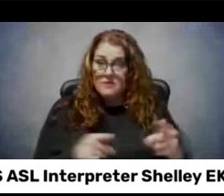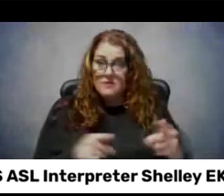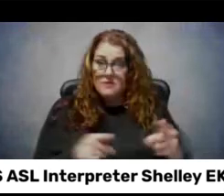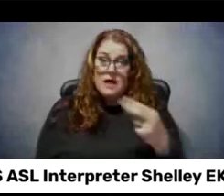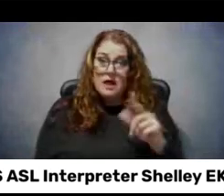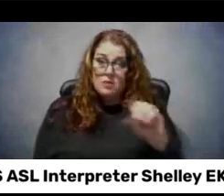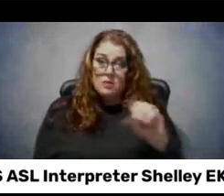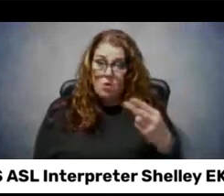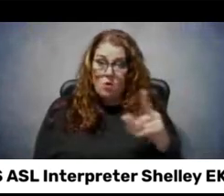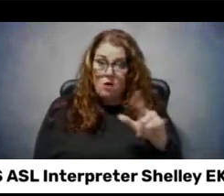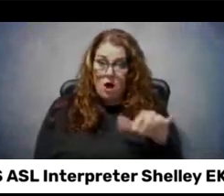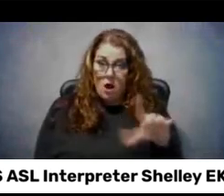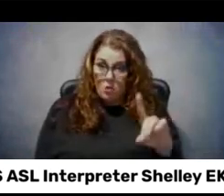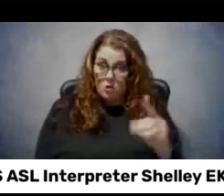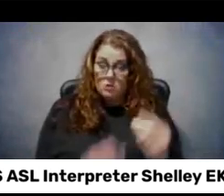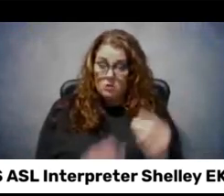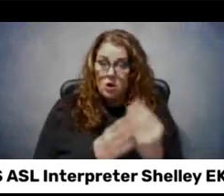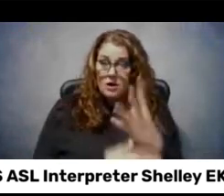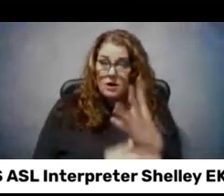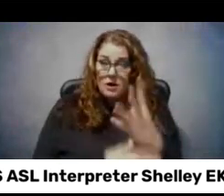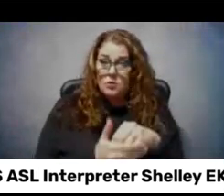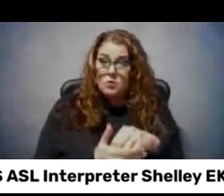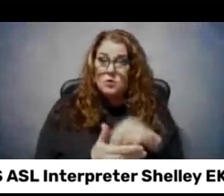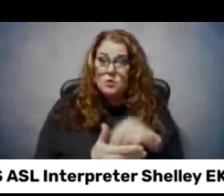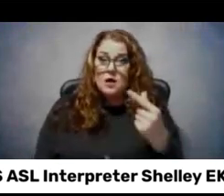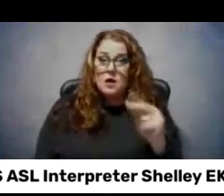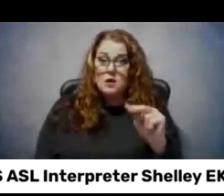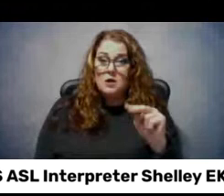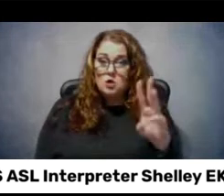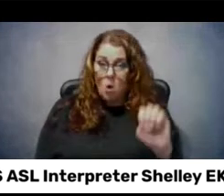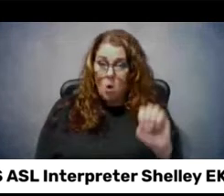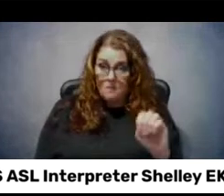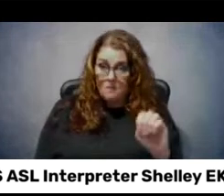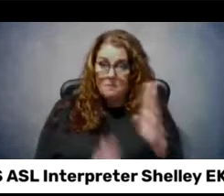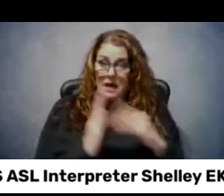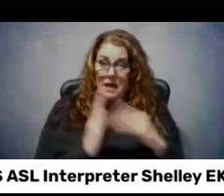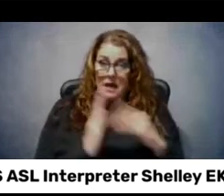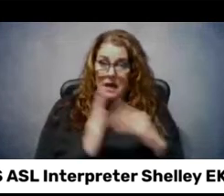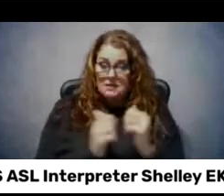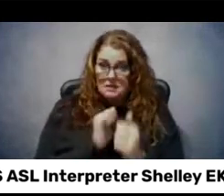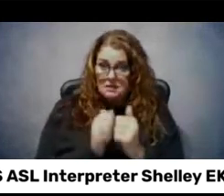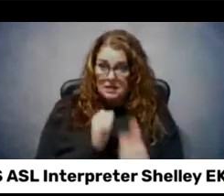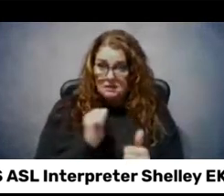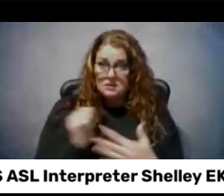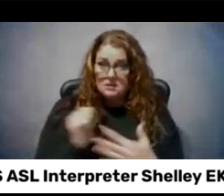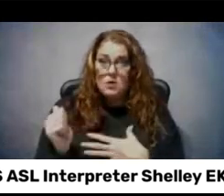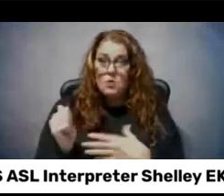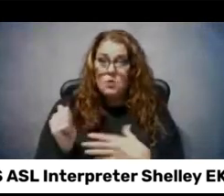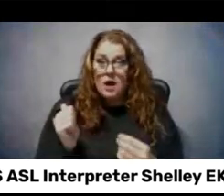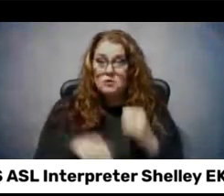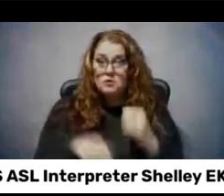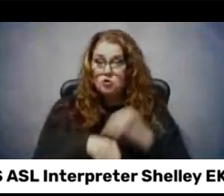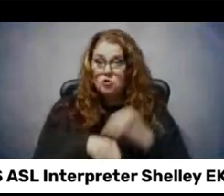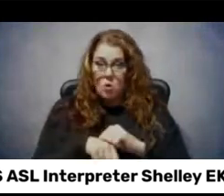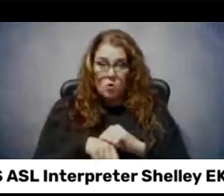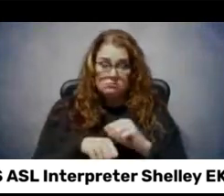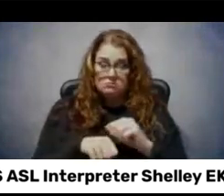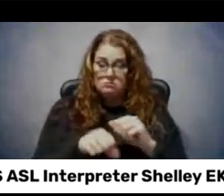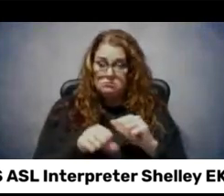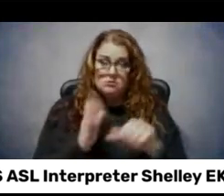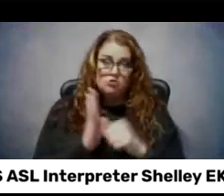Howard Garden that includes a gnome painting contest. So these are white, like stoneware or